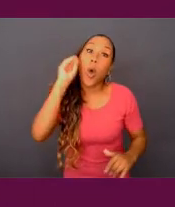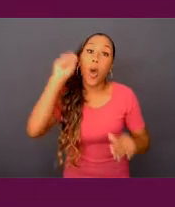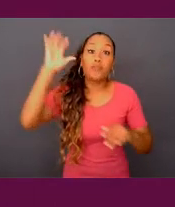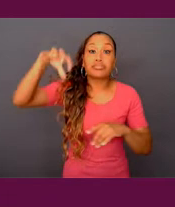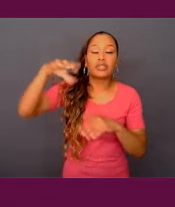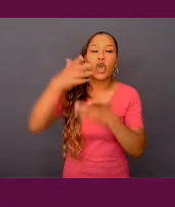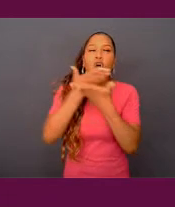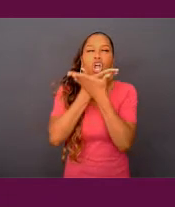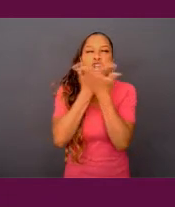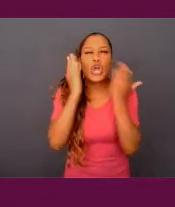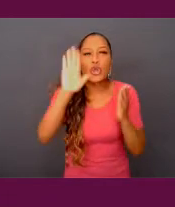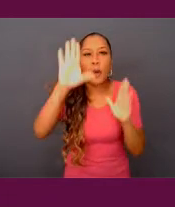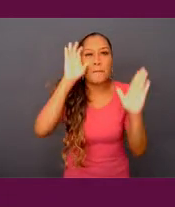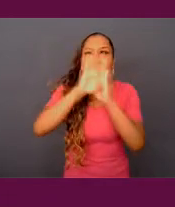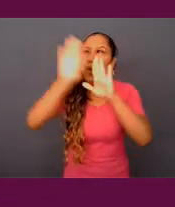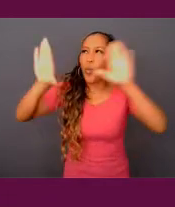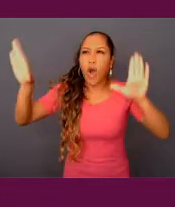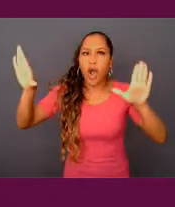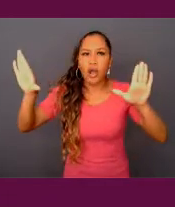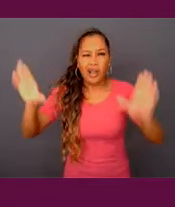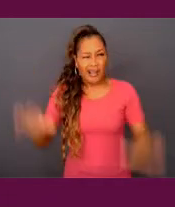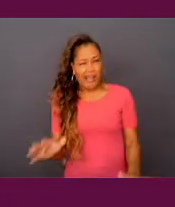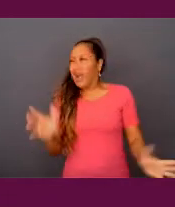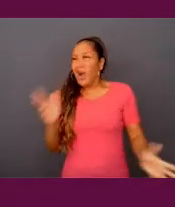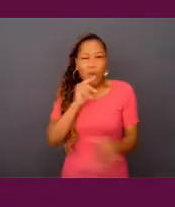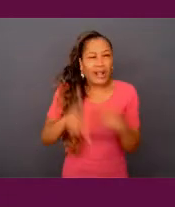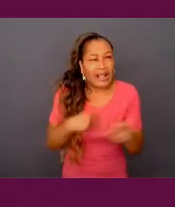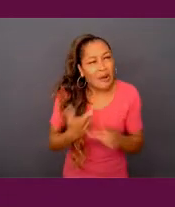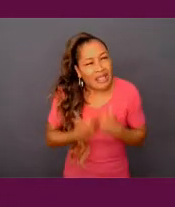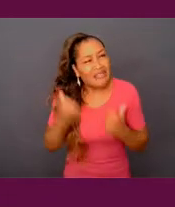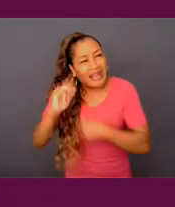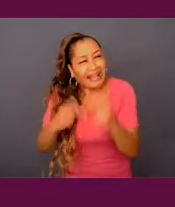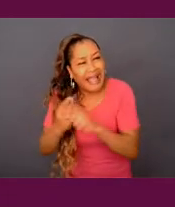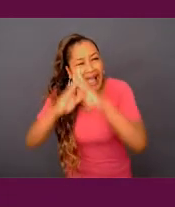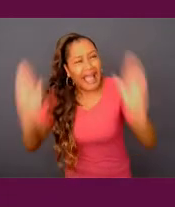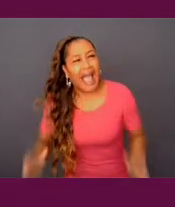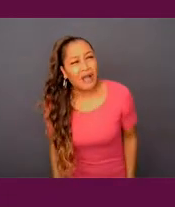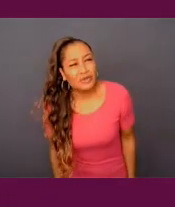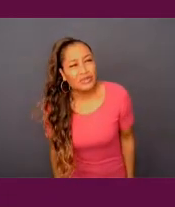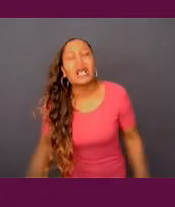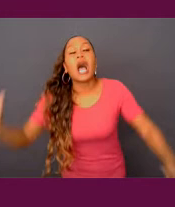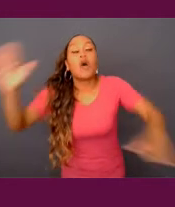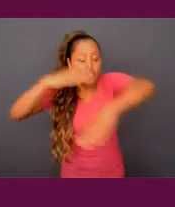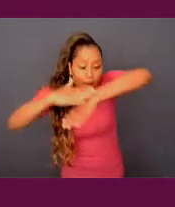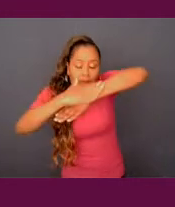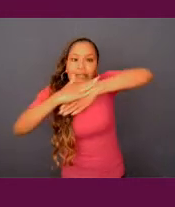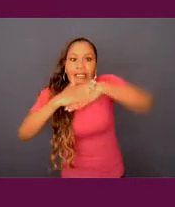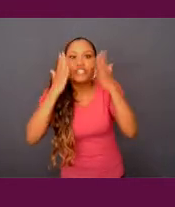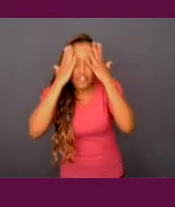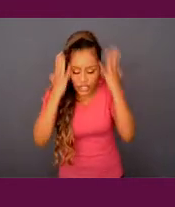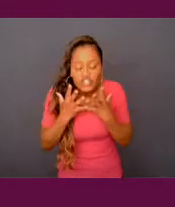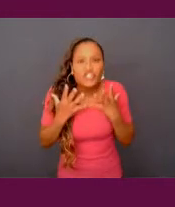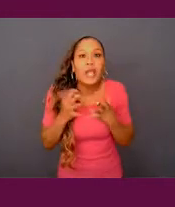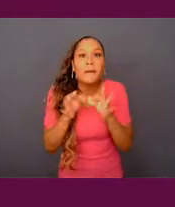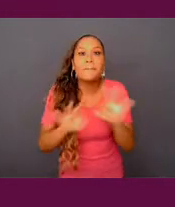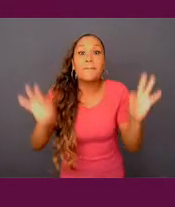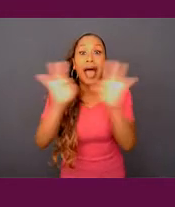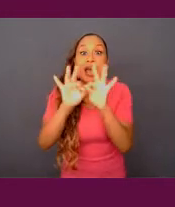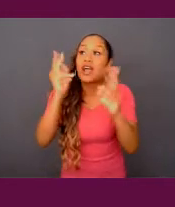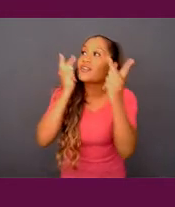wall. Who wants to live in a house like that? Representation matters.